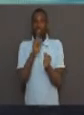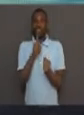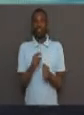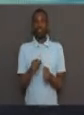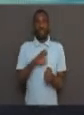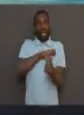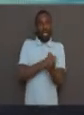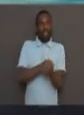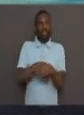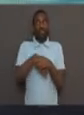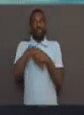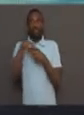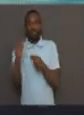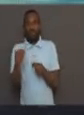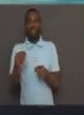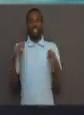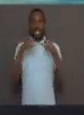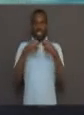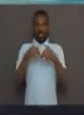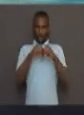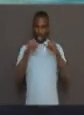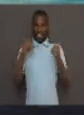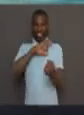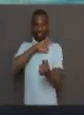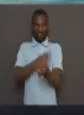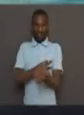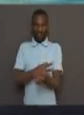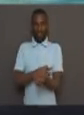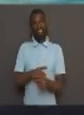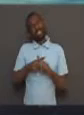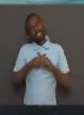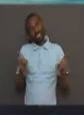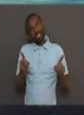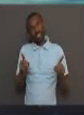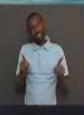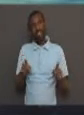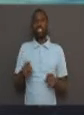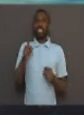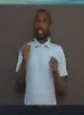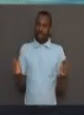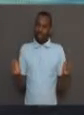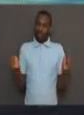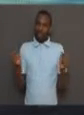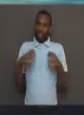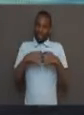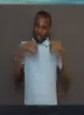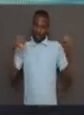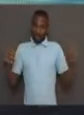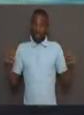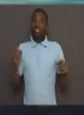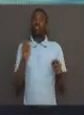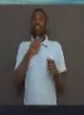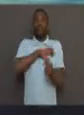Fission releases the energy of the electromagnetic force, but the